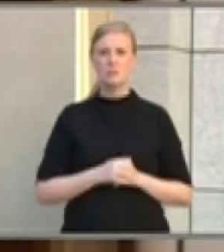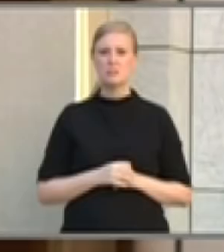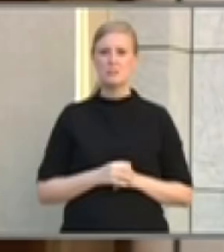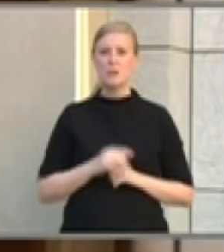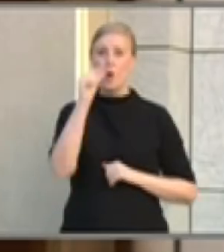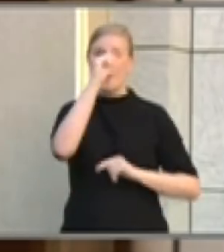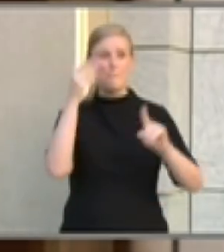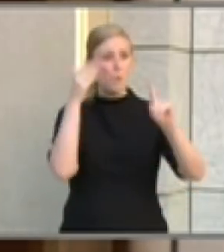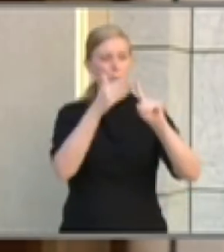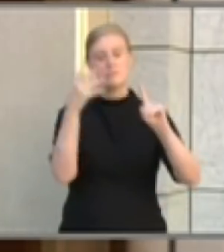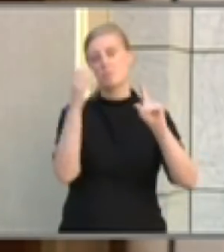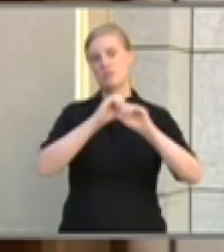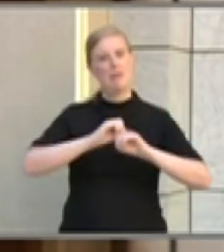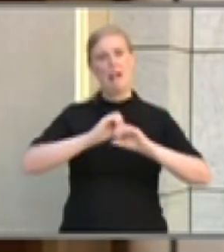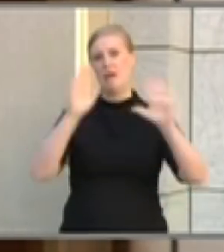their execution.